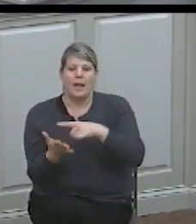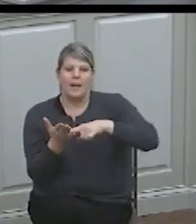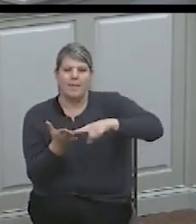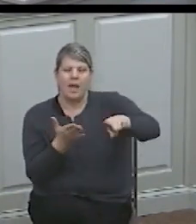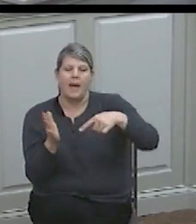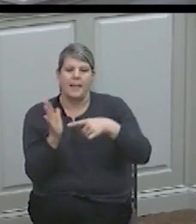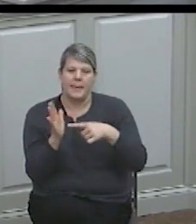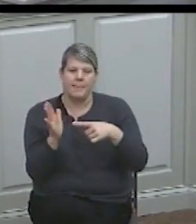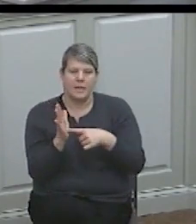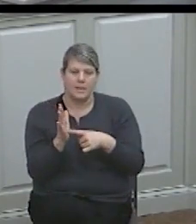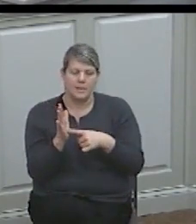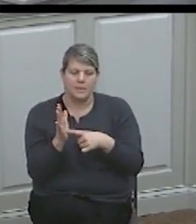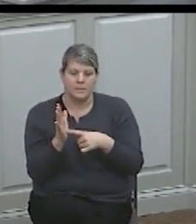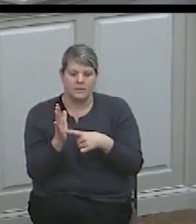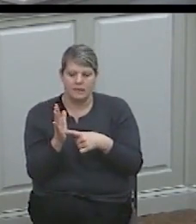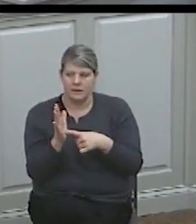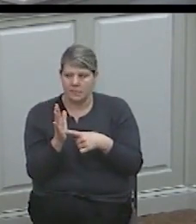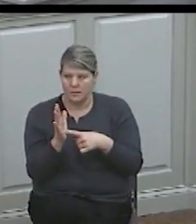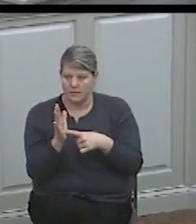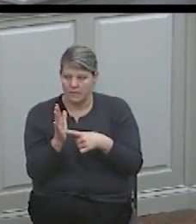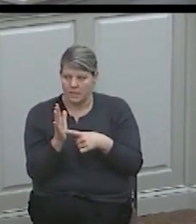March 27, 2016 bill list.